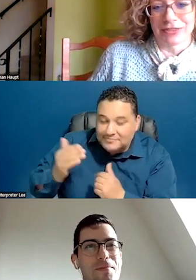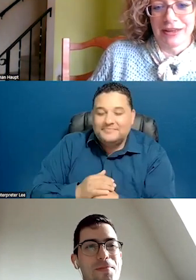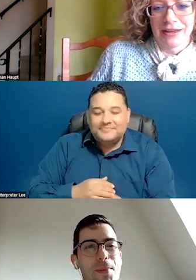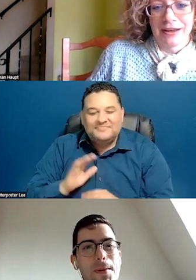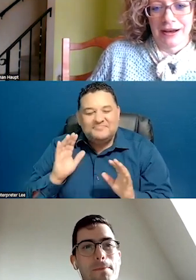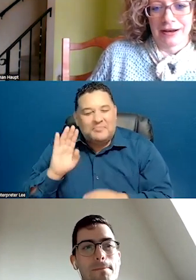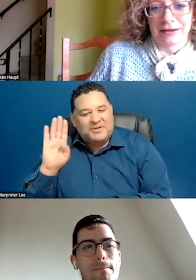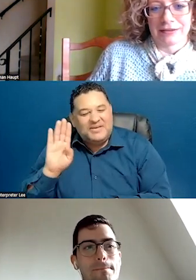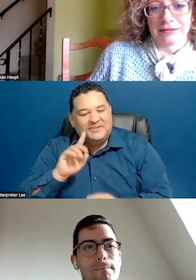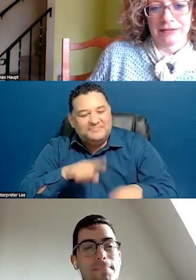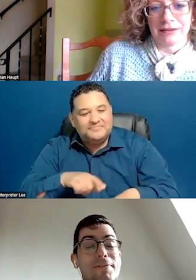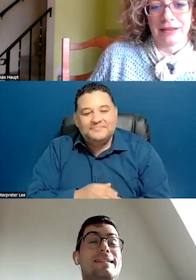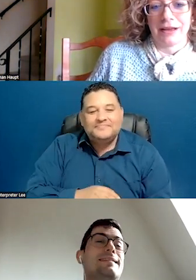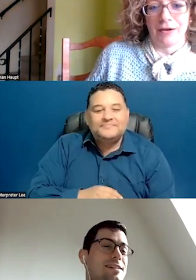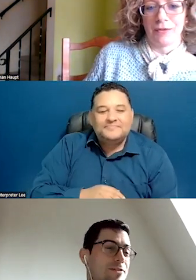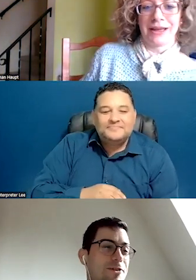go with